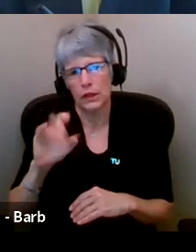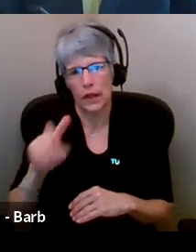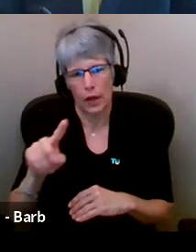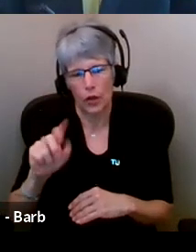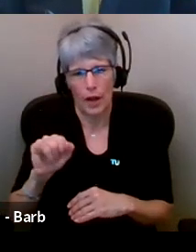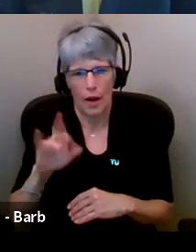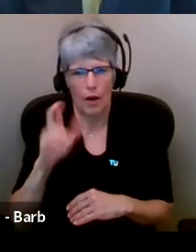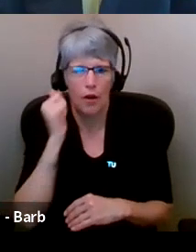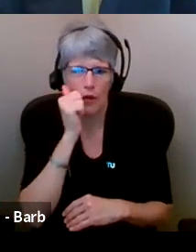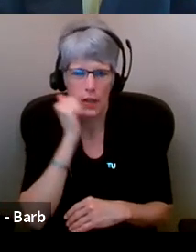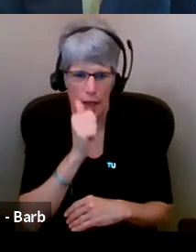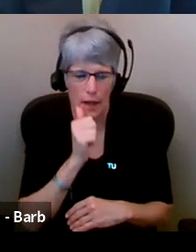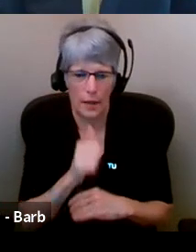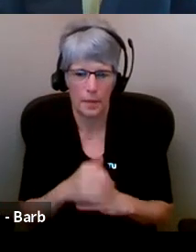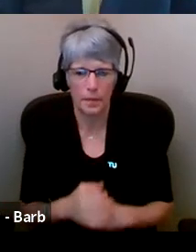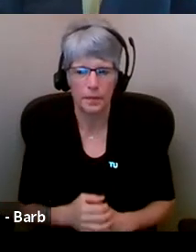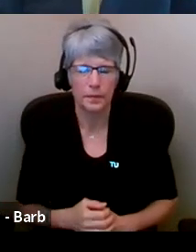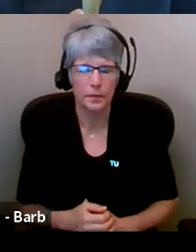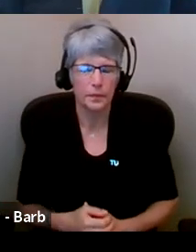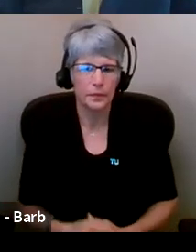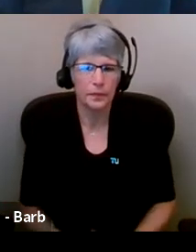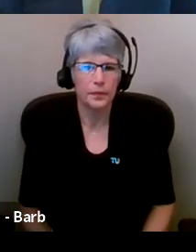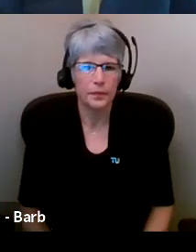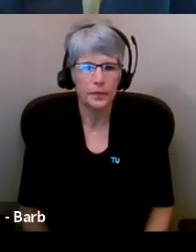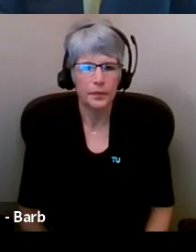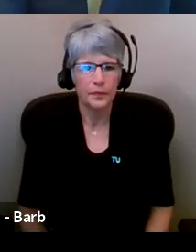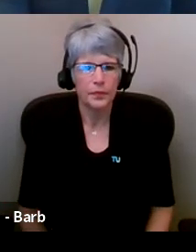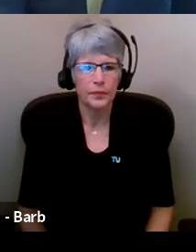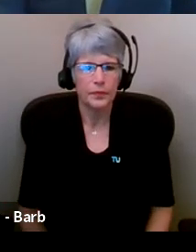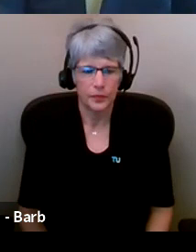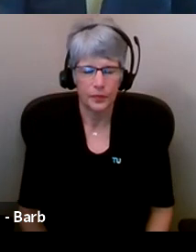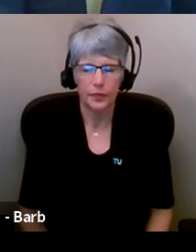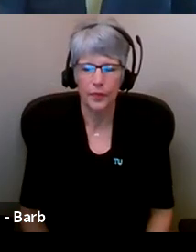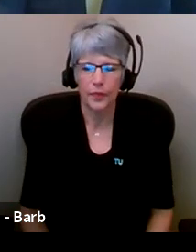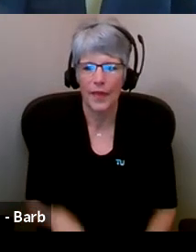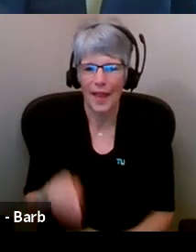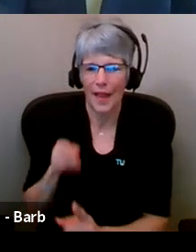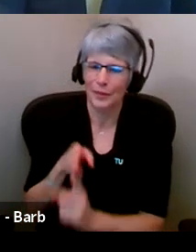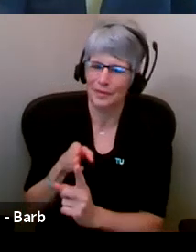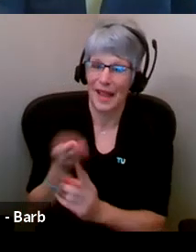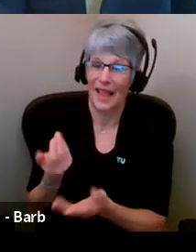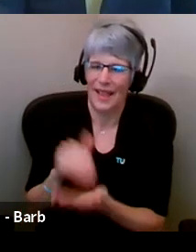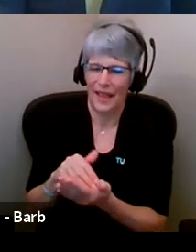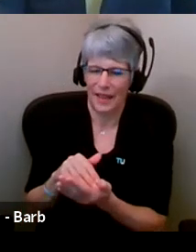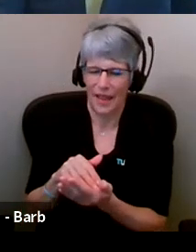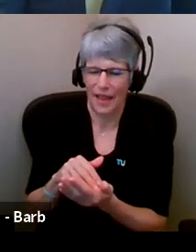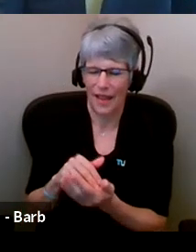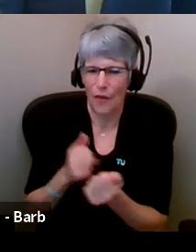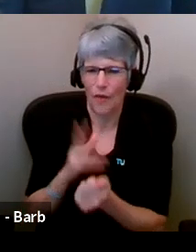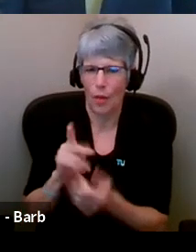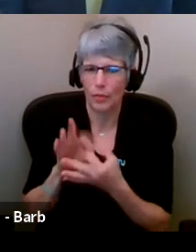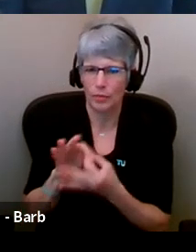basis. Keep the community safe. I'll go back to you one more time, Vice President Lowenthal, on a follow-up on